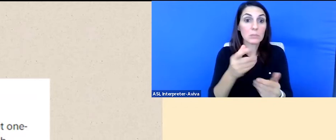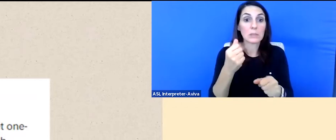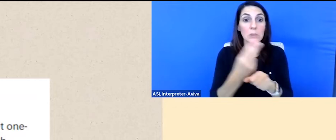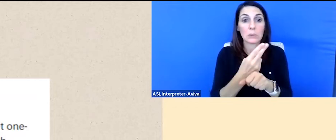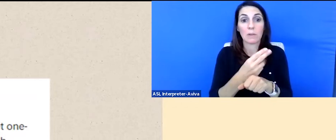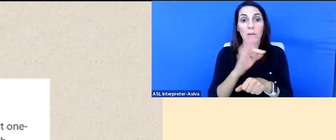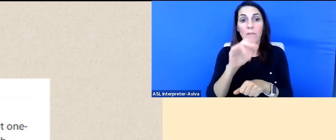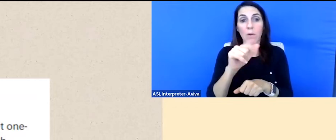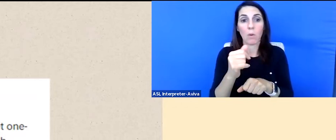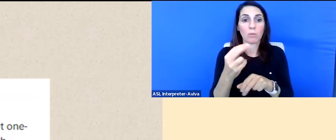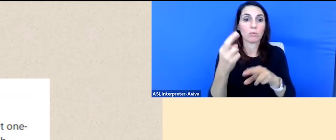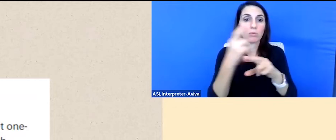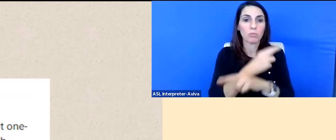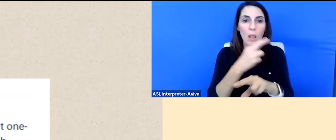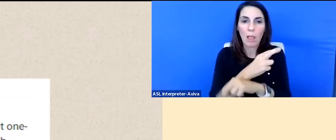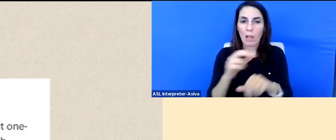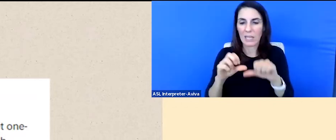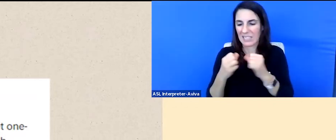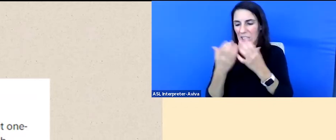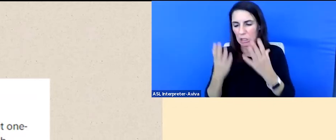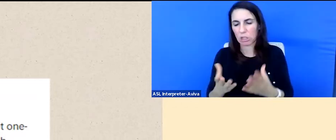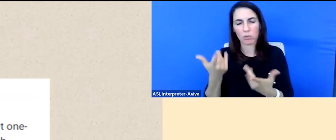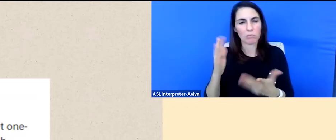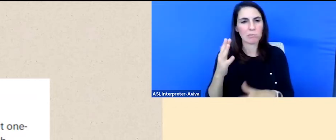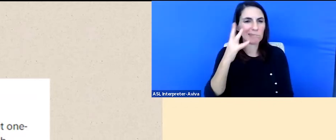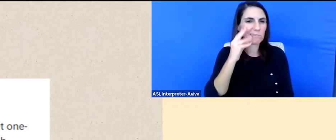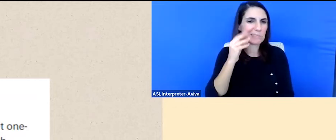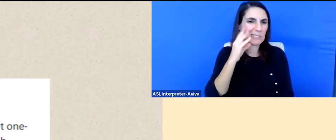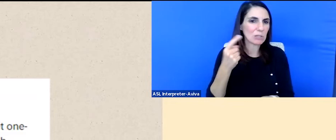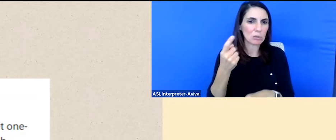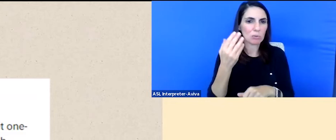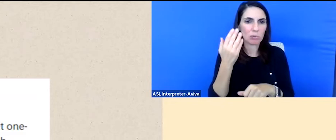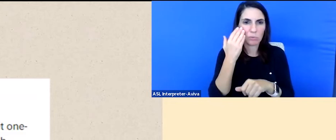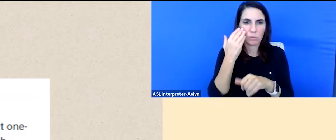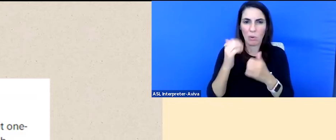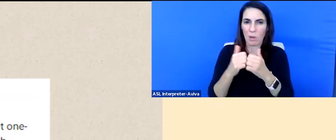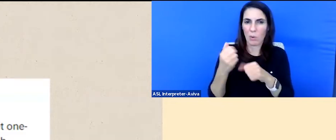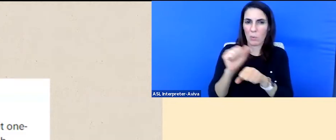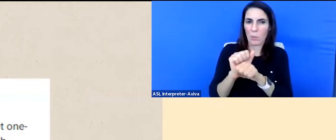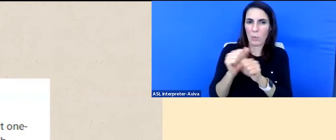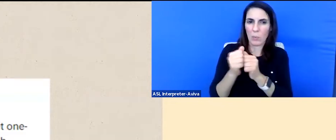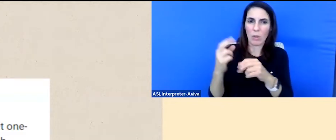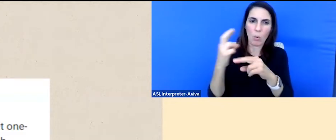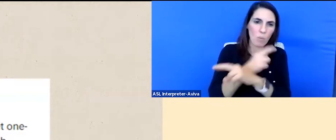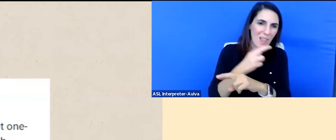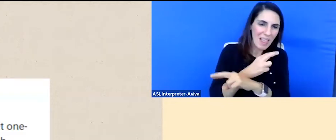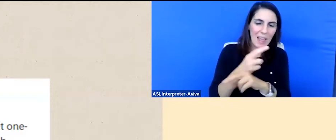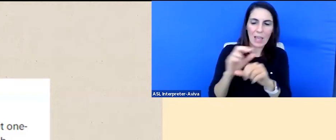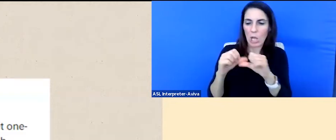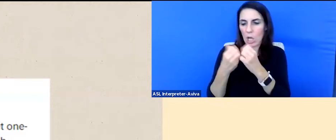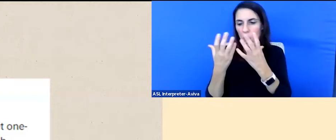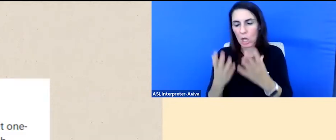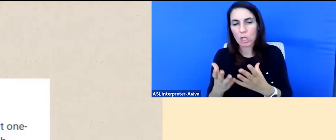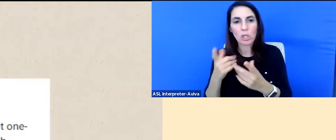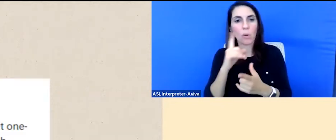agents have a lot of experience receiving calls and working with the relay agents to make sure that we can help